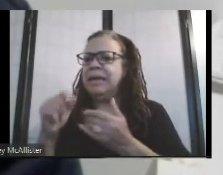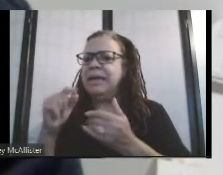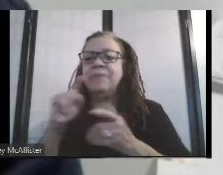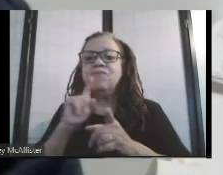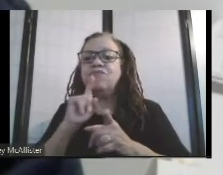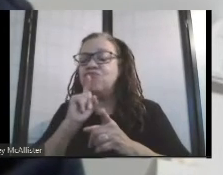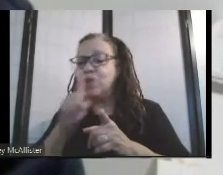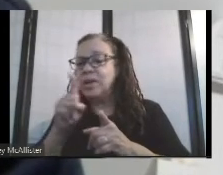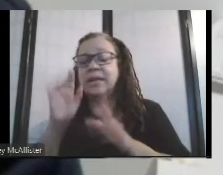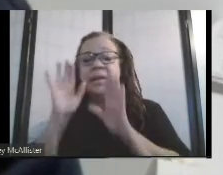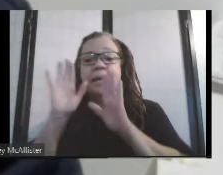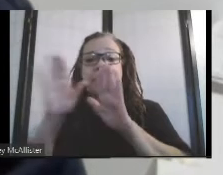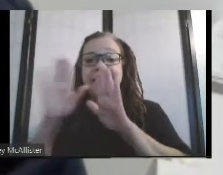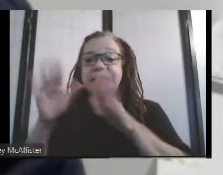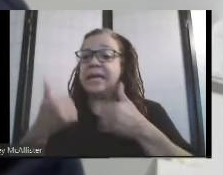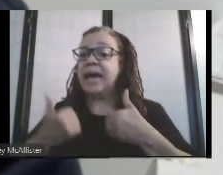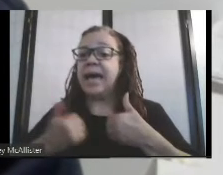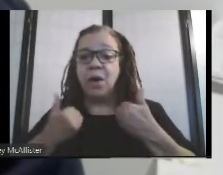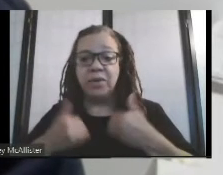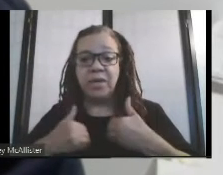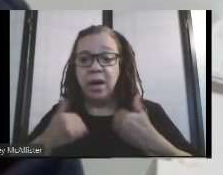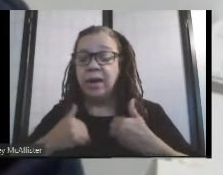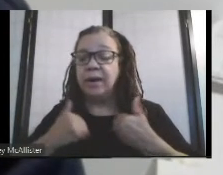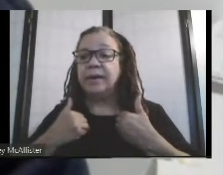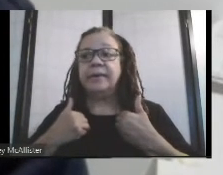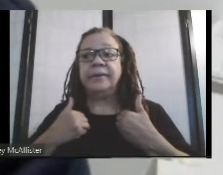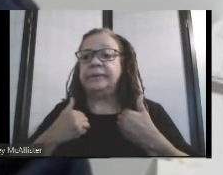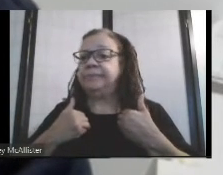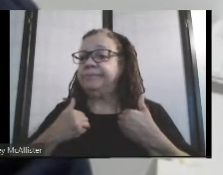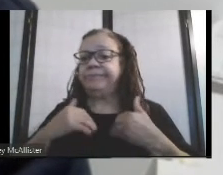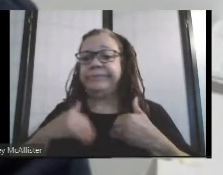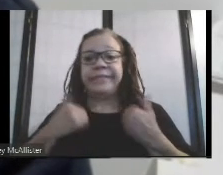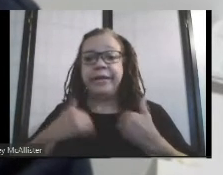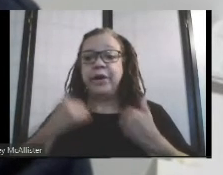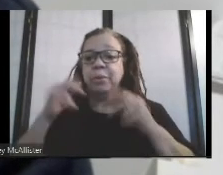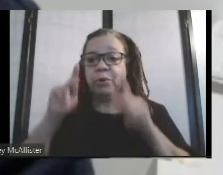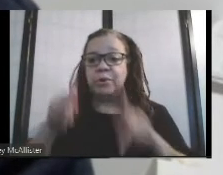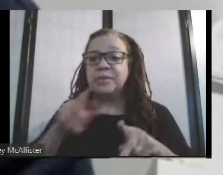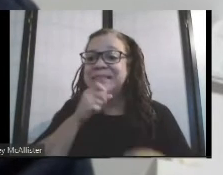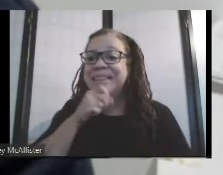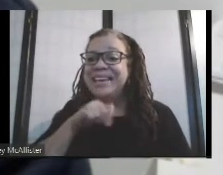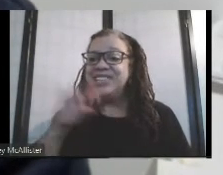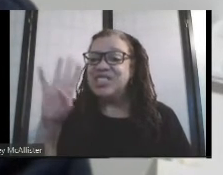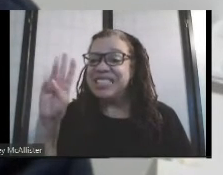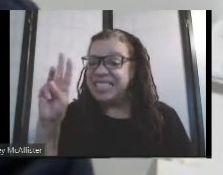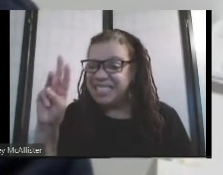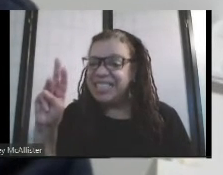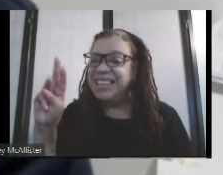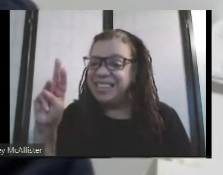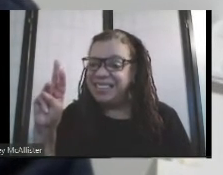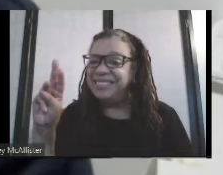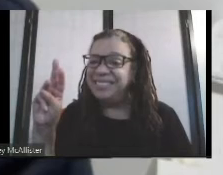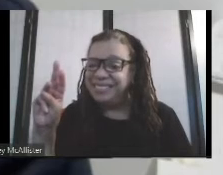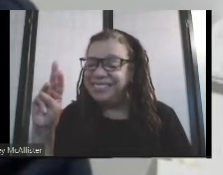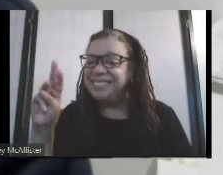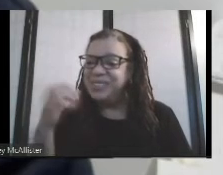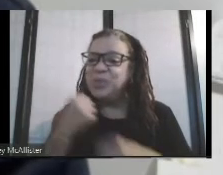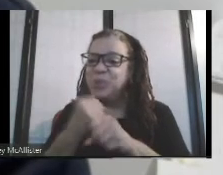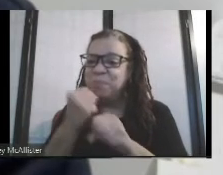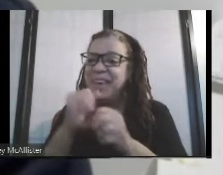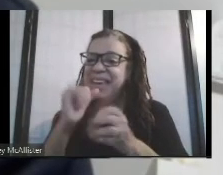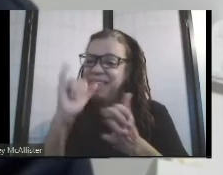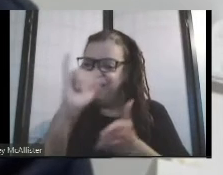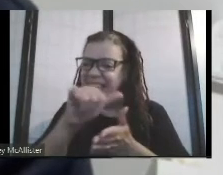it's amazing how young, I want to say the young adult who made that was 16 or something, which